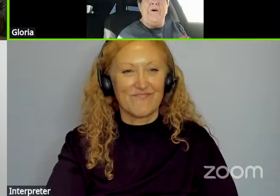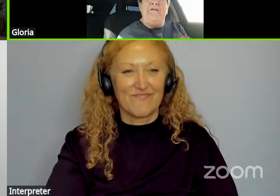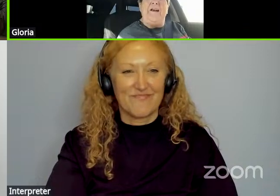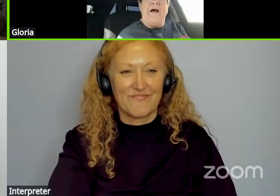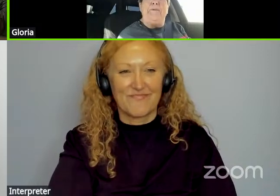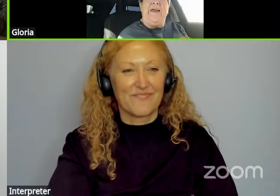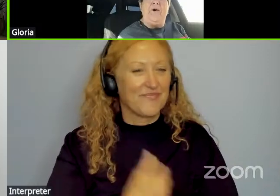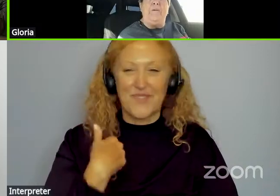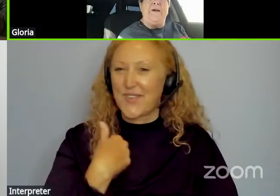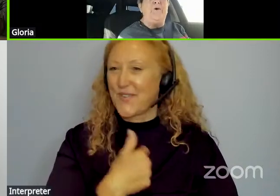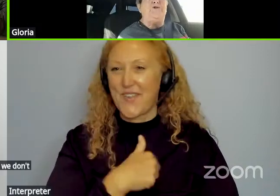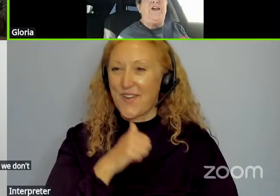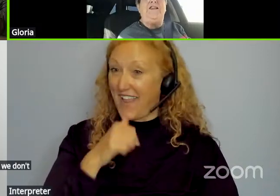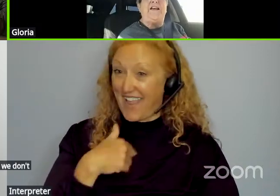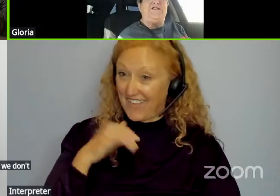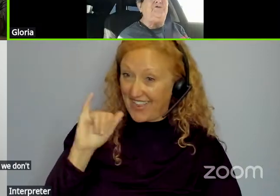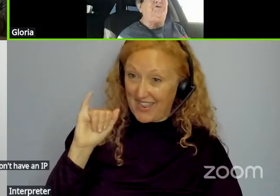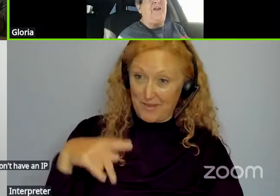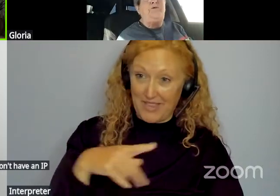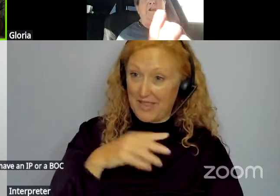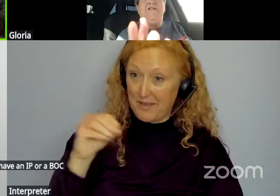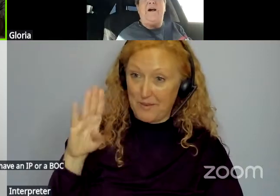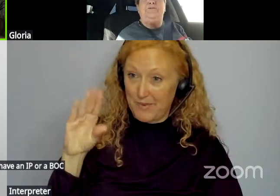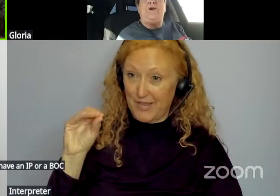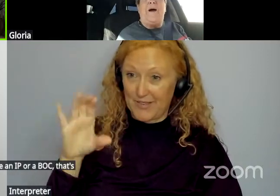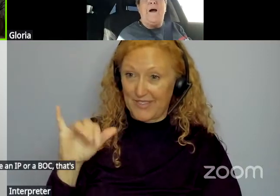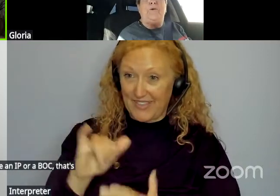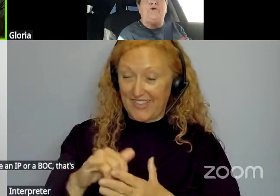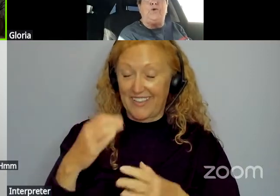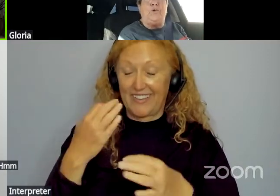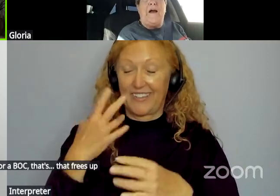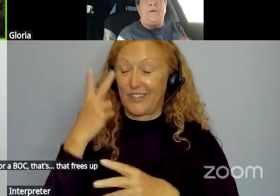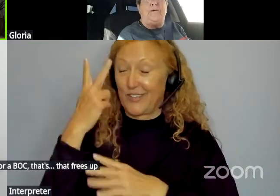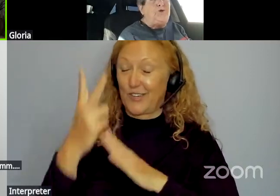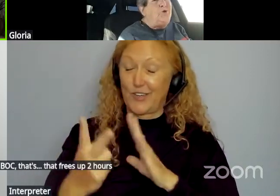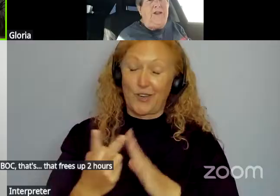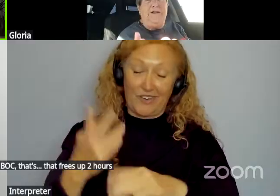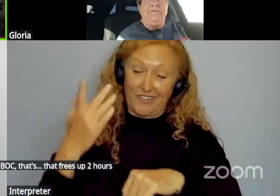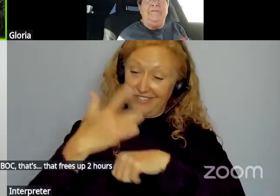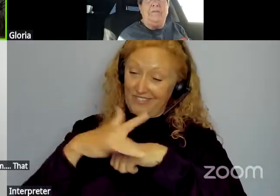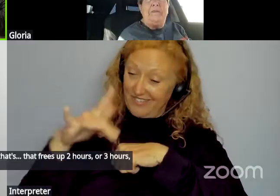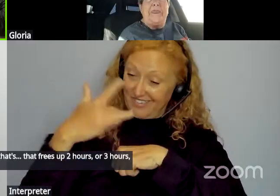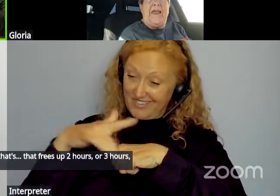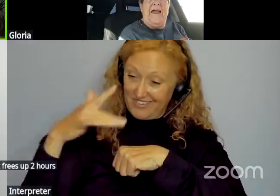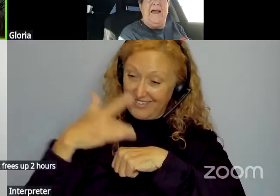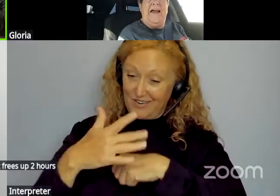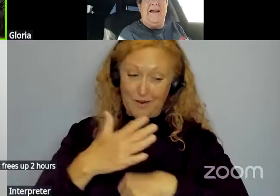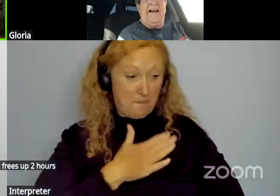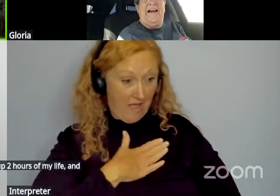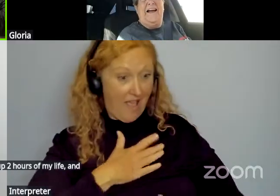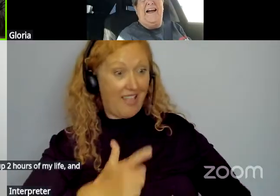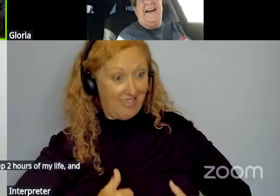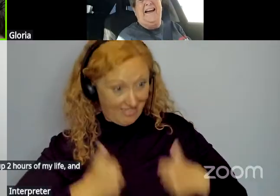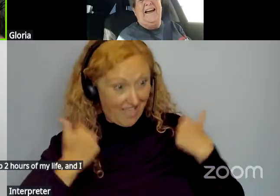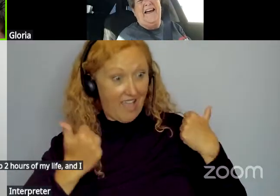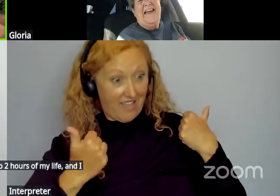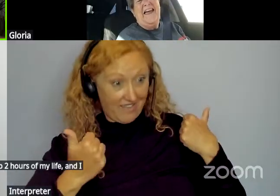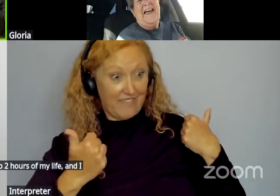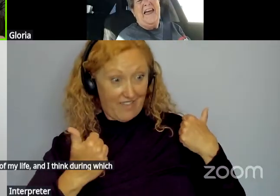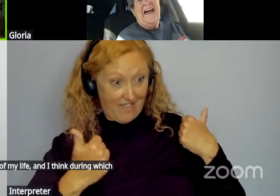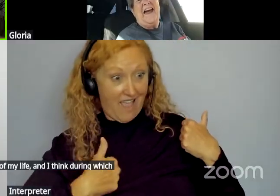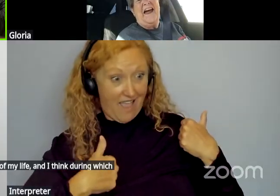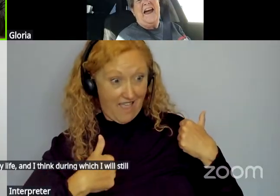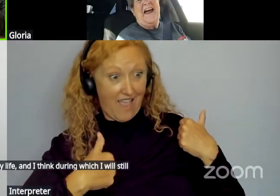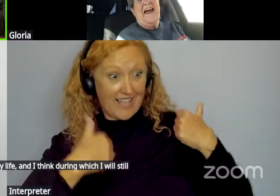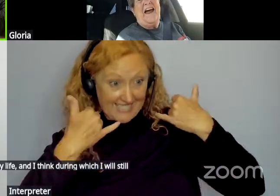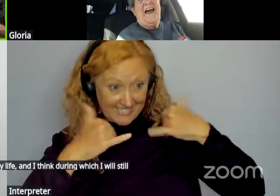If we don't have an IP or BOC, that frees up 2 hours or That three frees up hours. 2 hours of my life, and I think during which I will still be